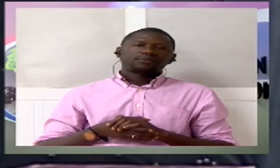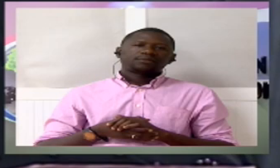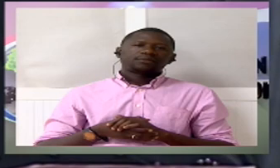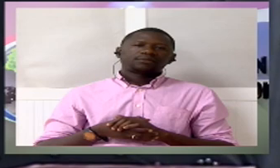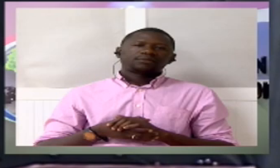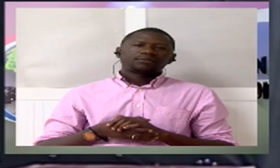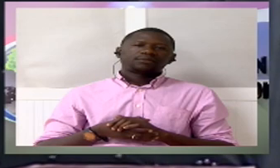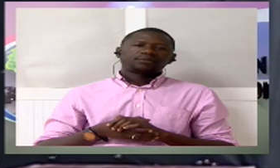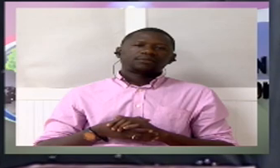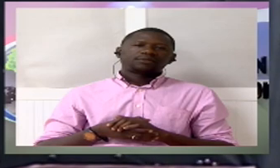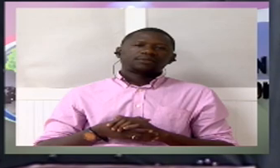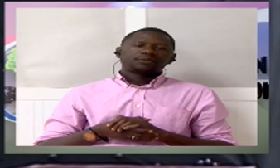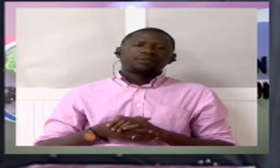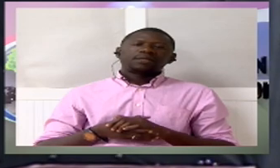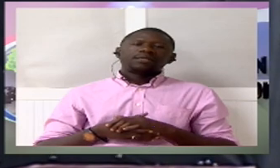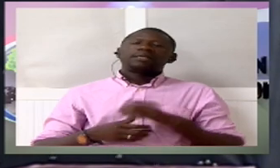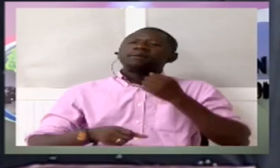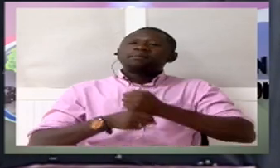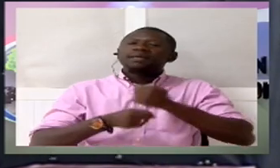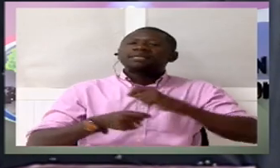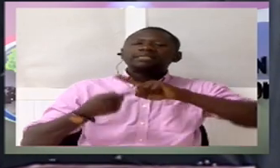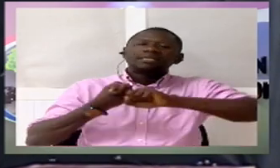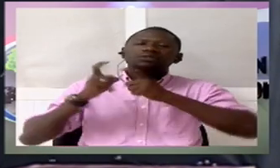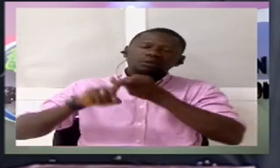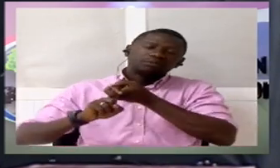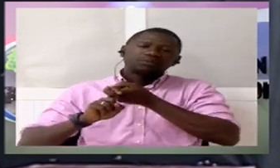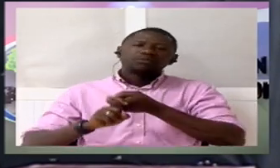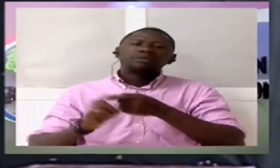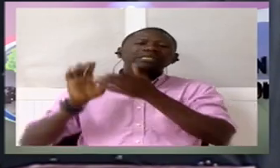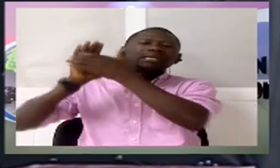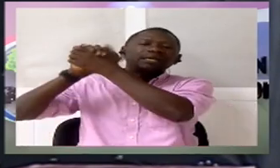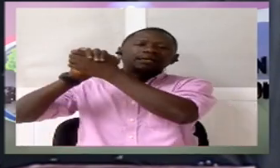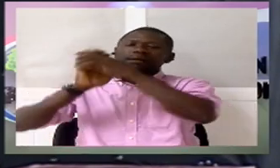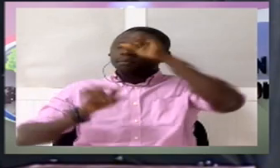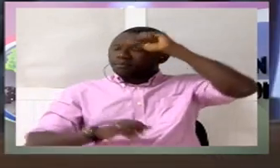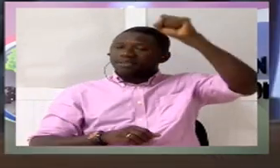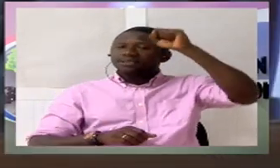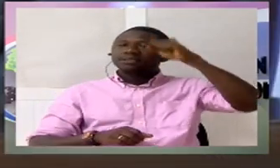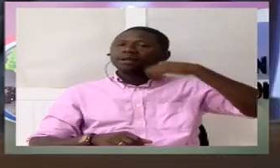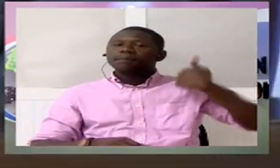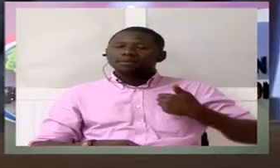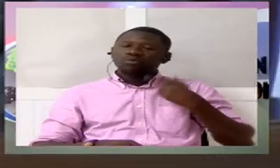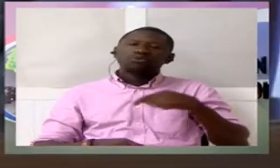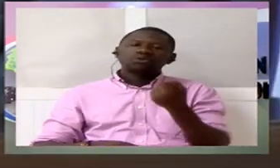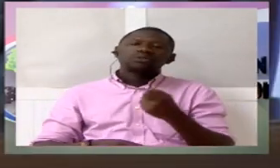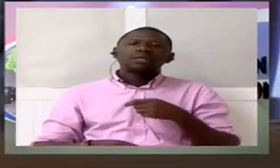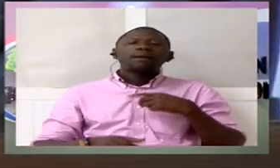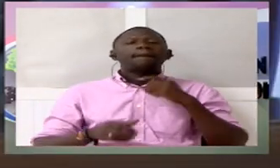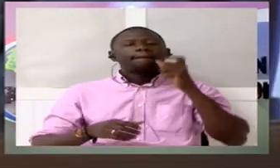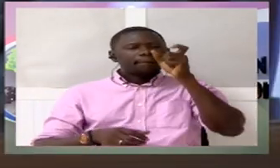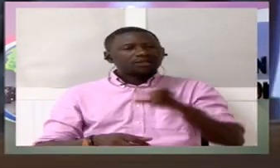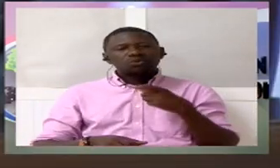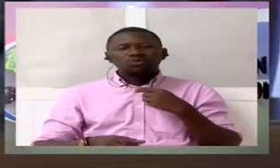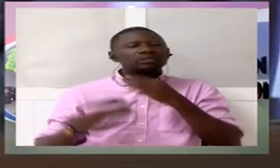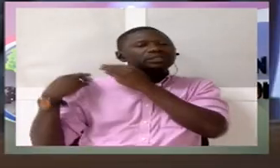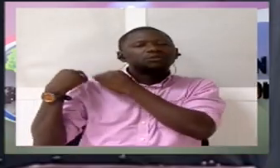la mol tema. He built up a relationship with Gaddafi's people because he was the one who would pass on to them the needs of the